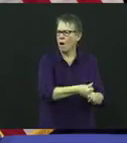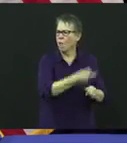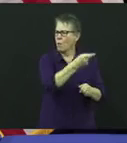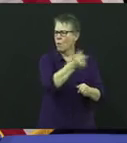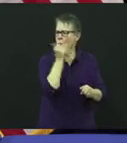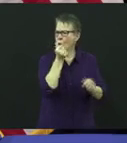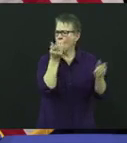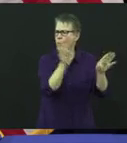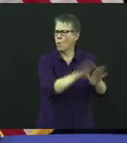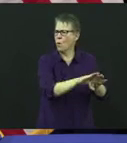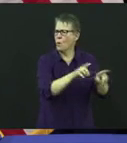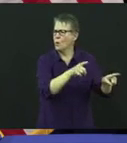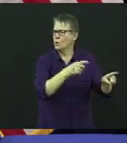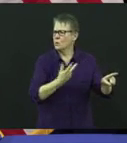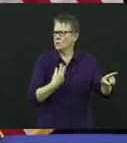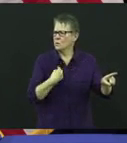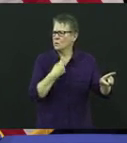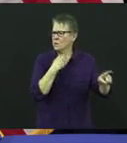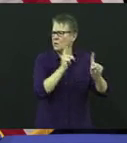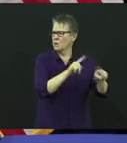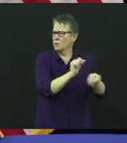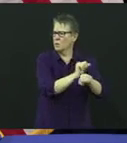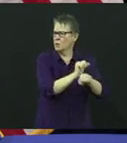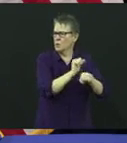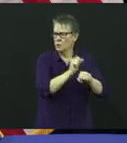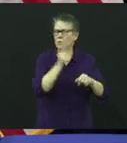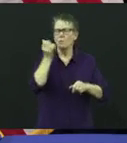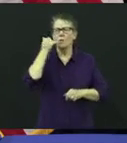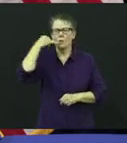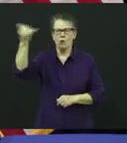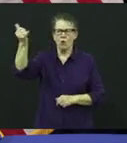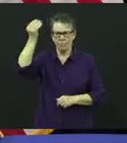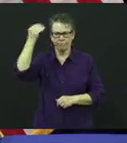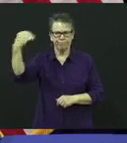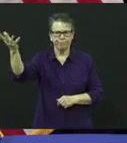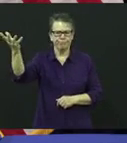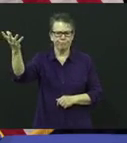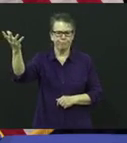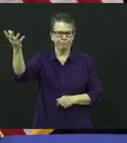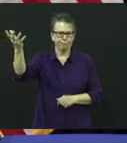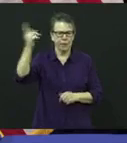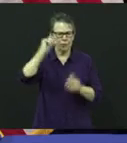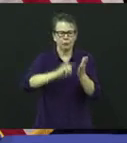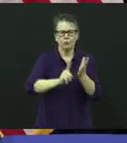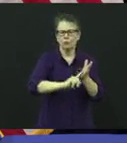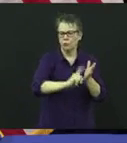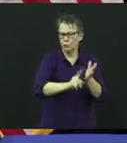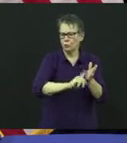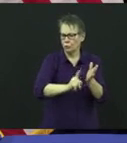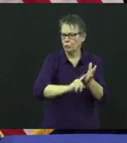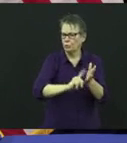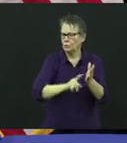Jerseyans who are helping us by using common sense and by being a role model for others. We know it's not